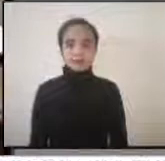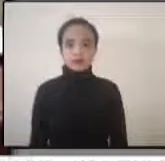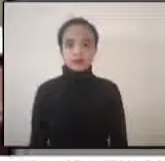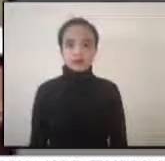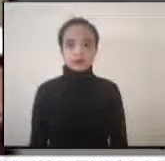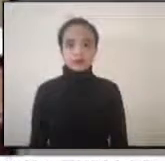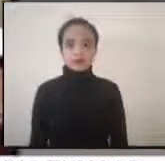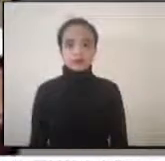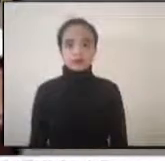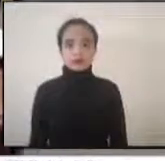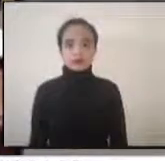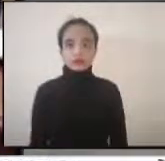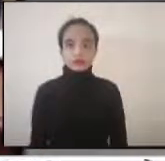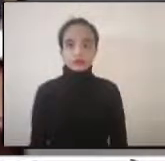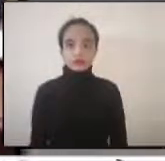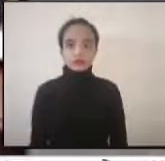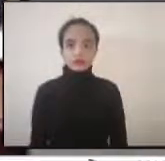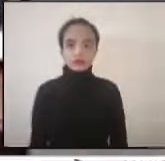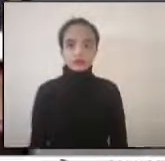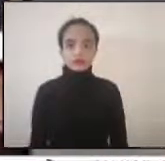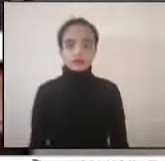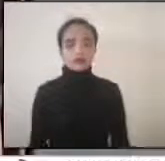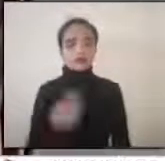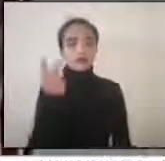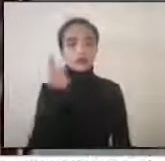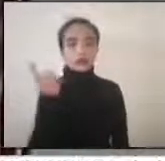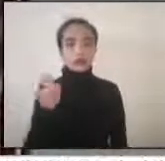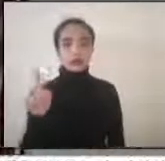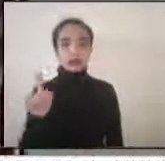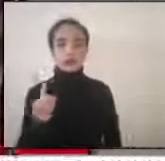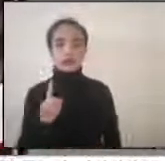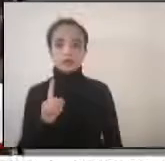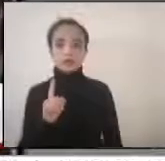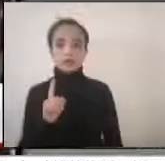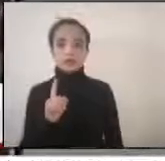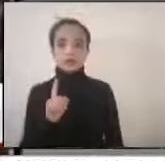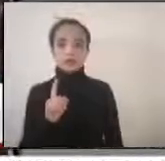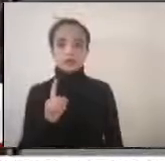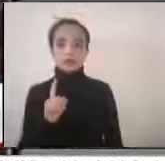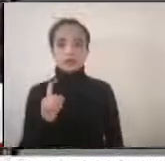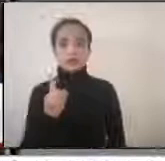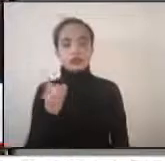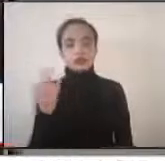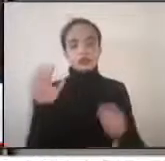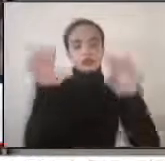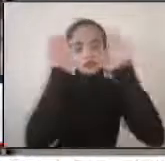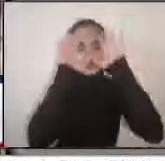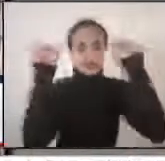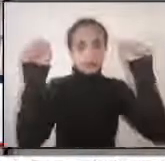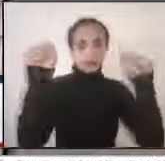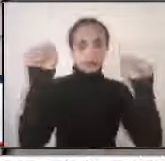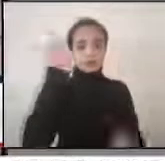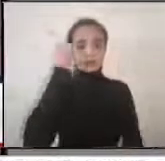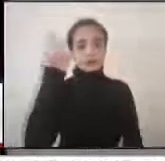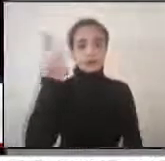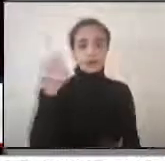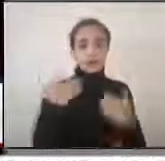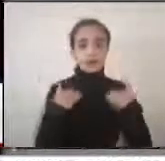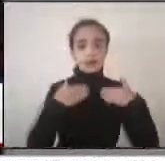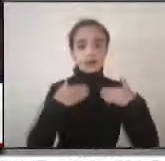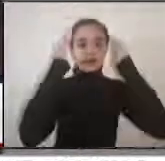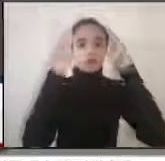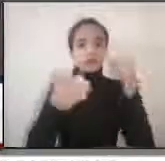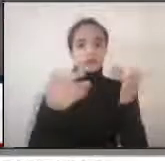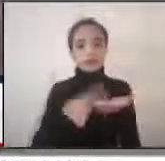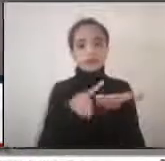Sa courtesy call ng Chargé D’affaires ng Norway kay President-elect Bongbong Marcos, sumentro ang kanilang usapan sa climate